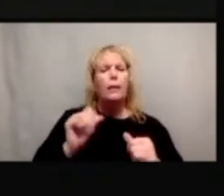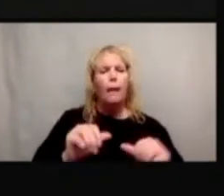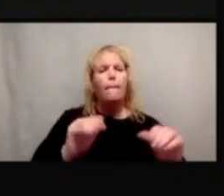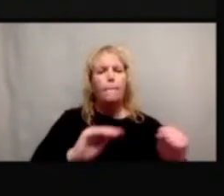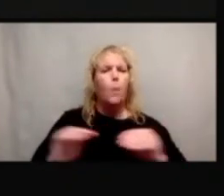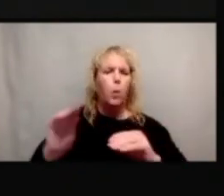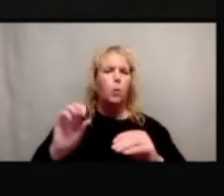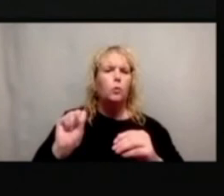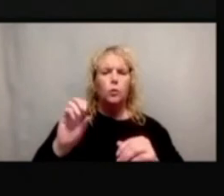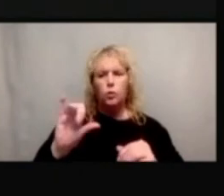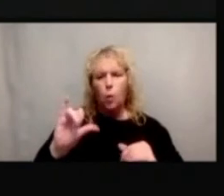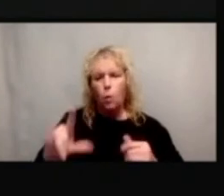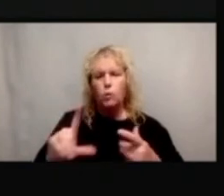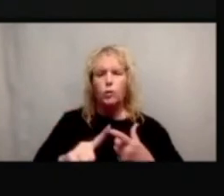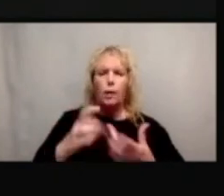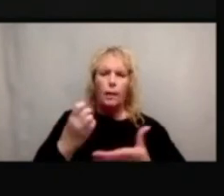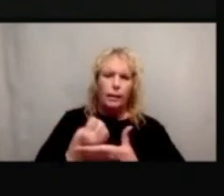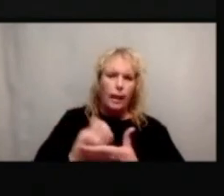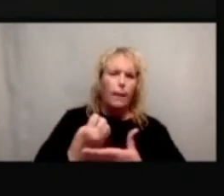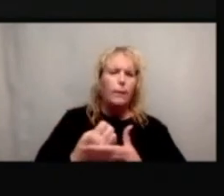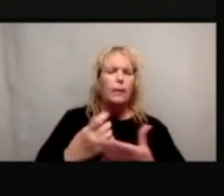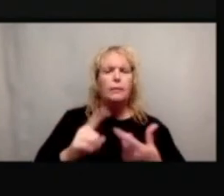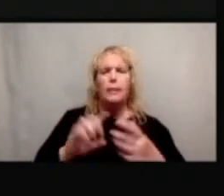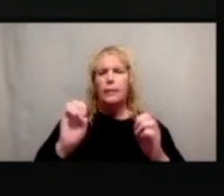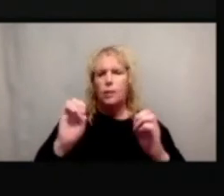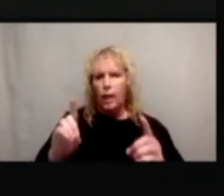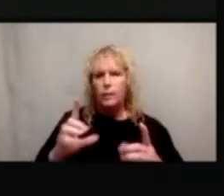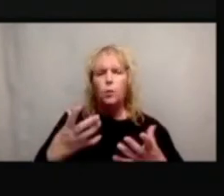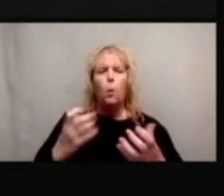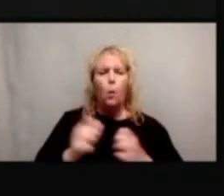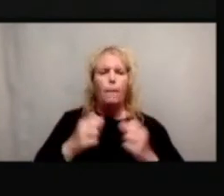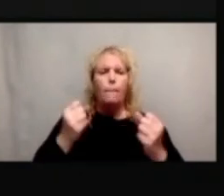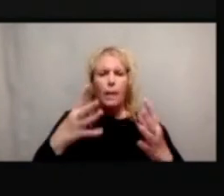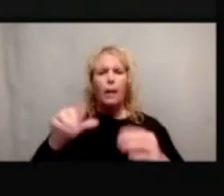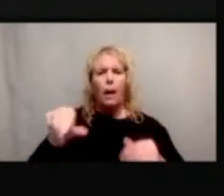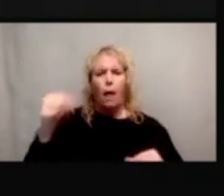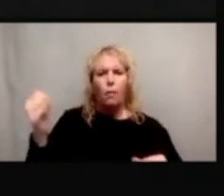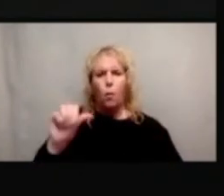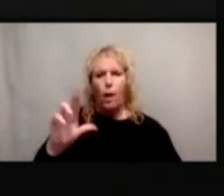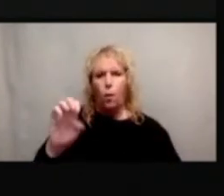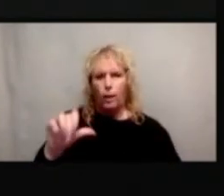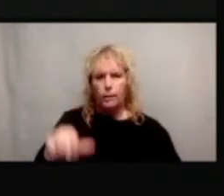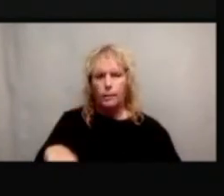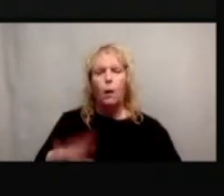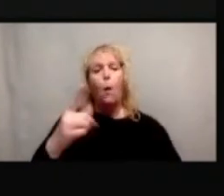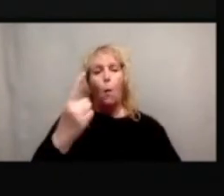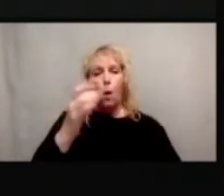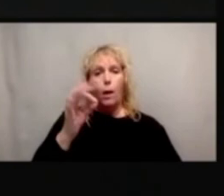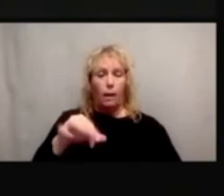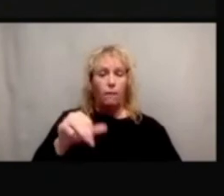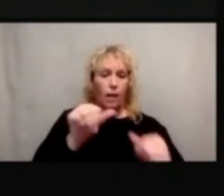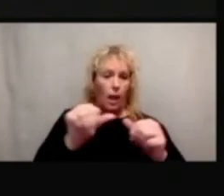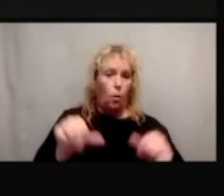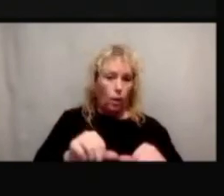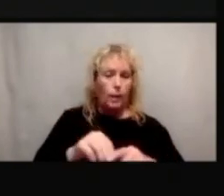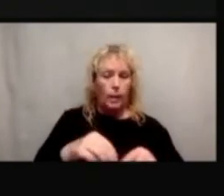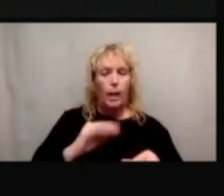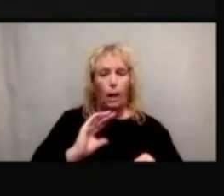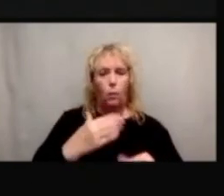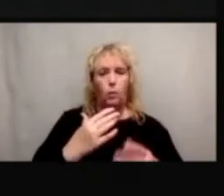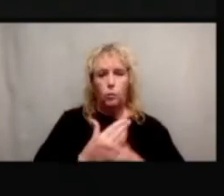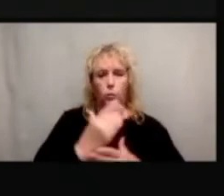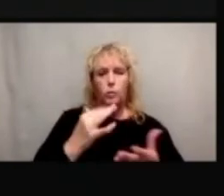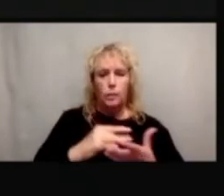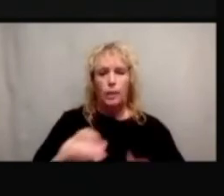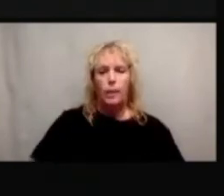social, economic, education, a lot of other areas. And so, for example, one of the areas in our new study that we'll be doing where we